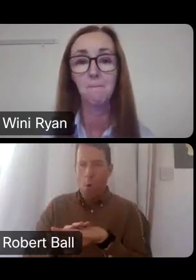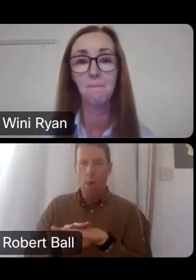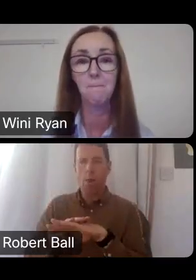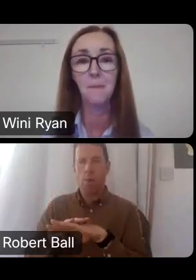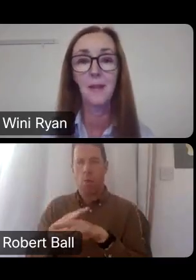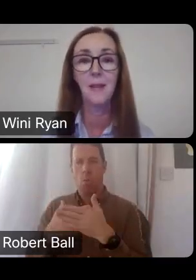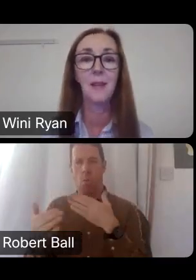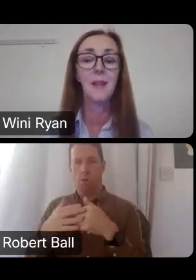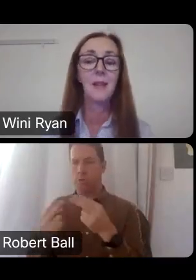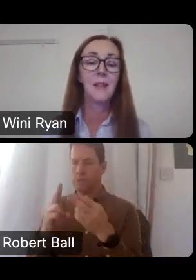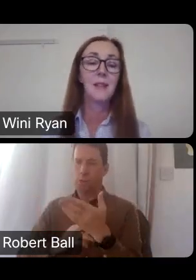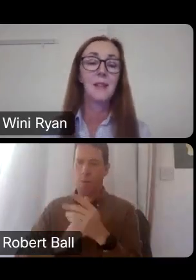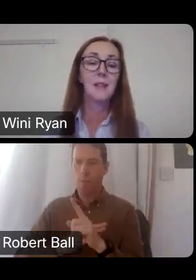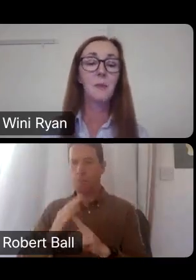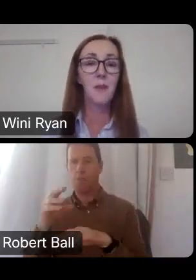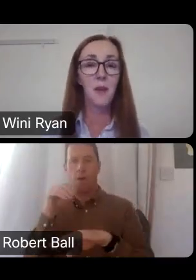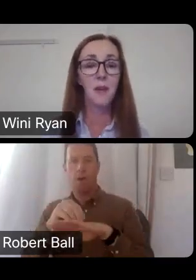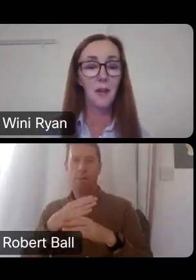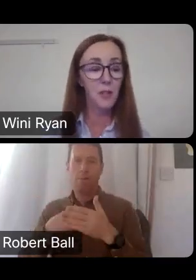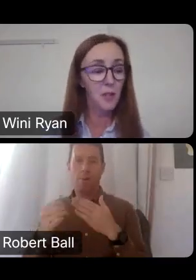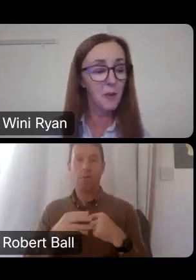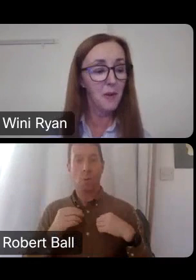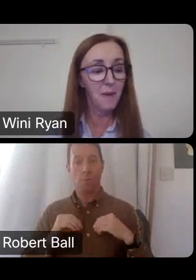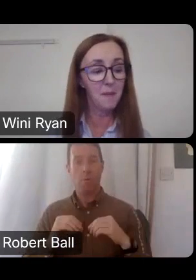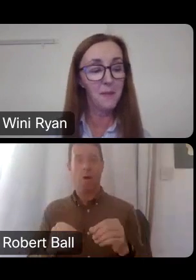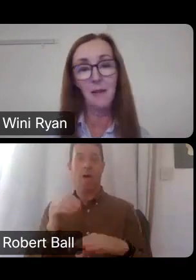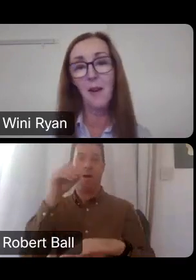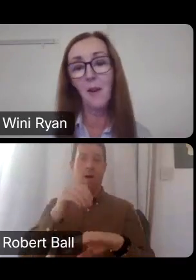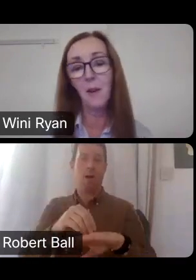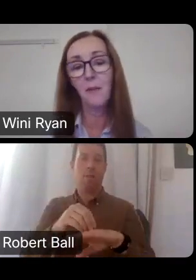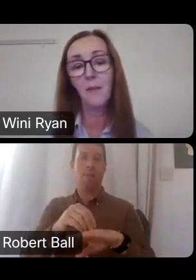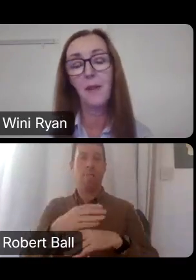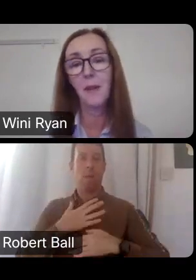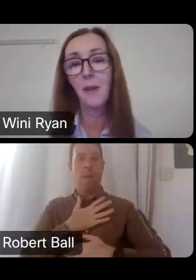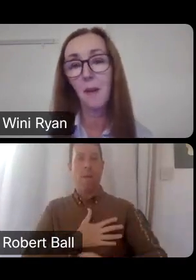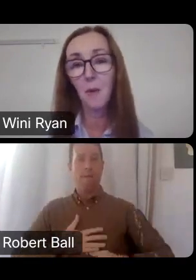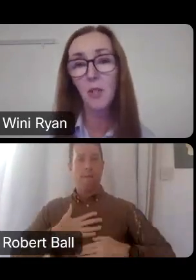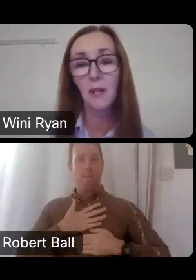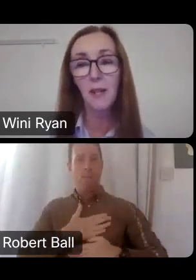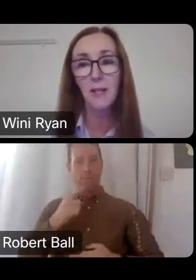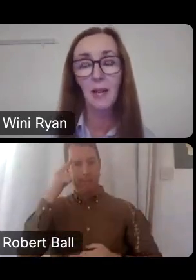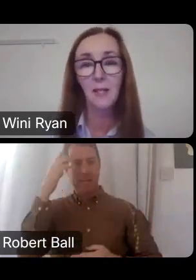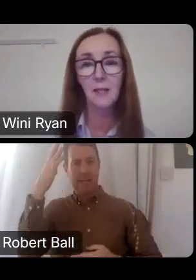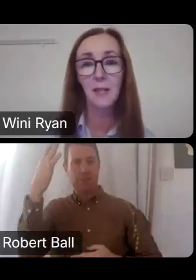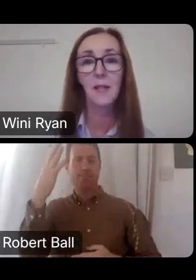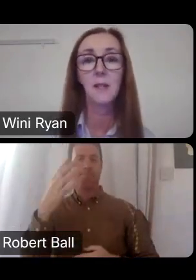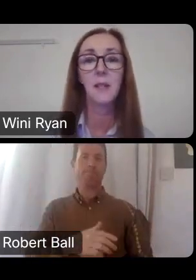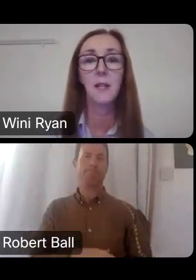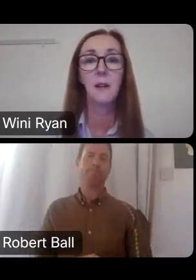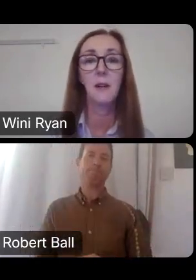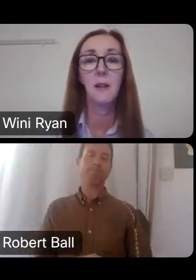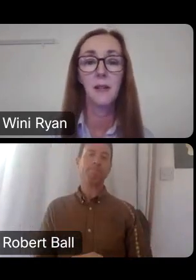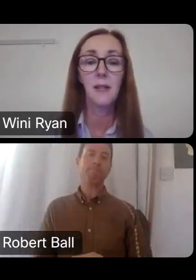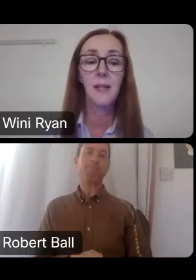on? So I'm just moving on now to the area of emotional intelligence. And as I